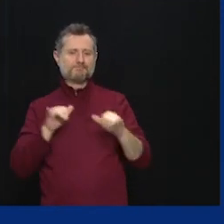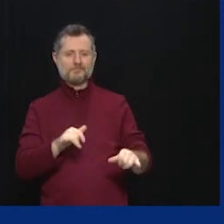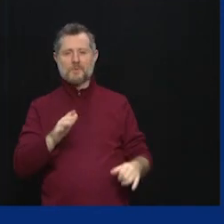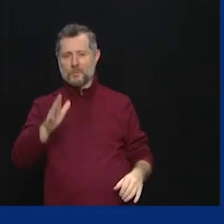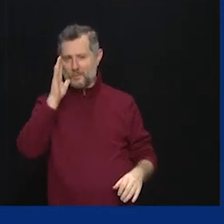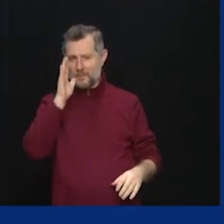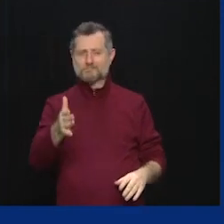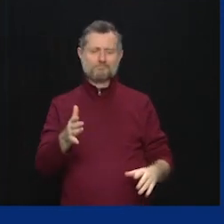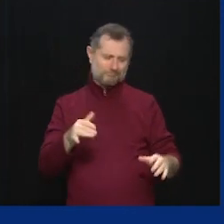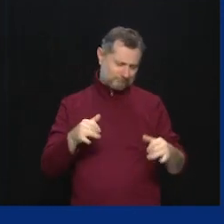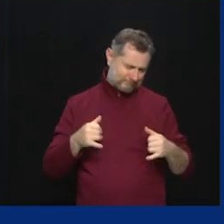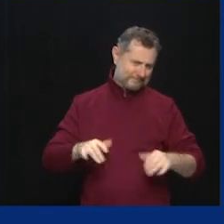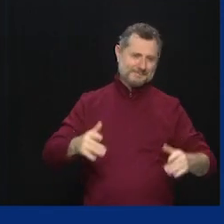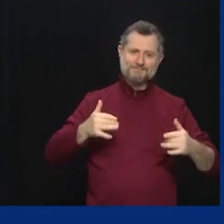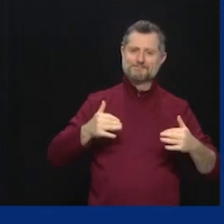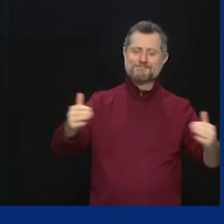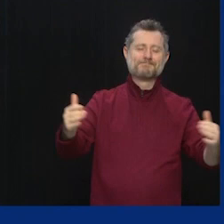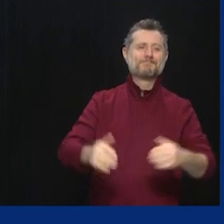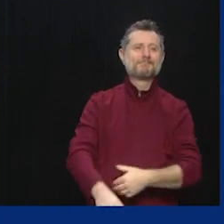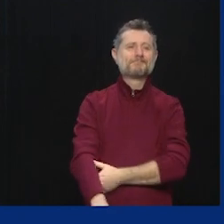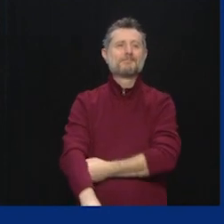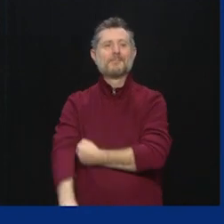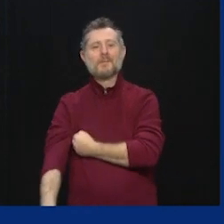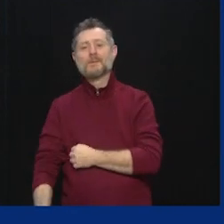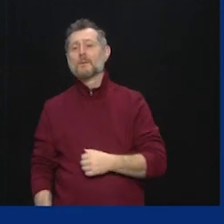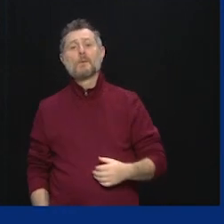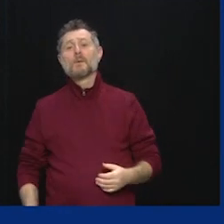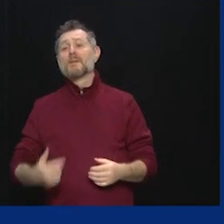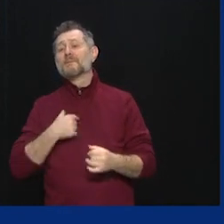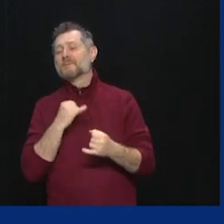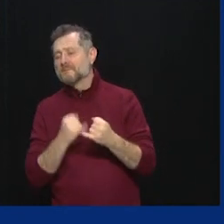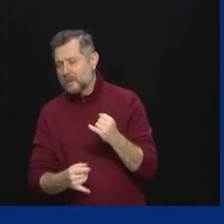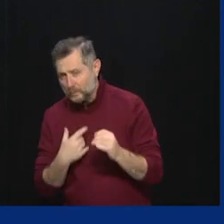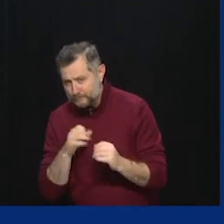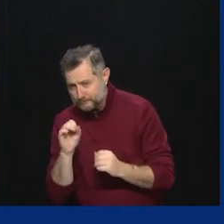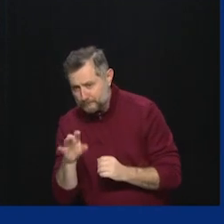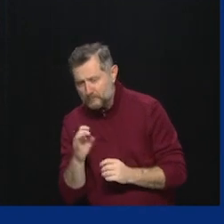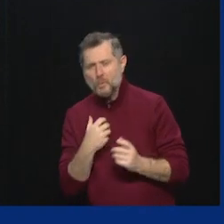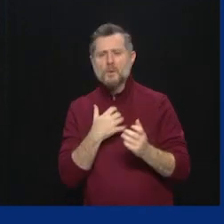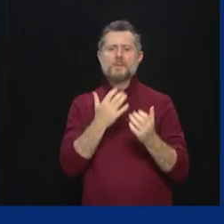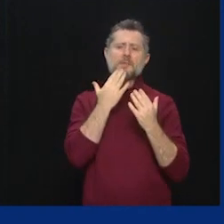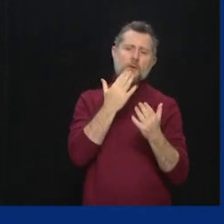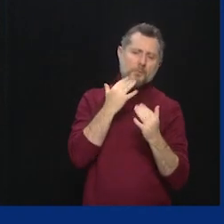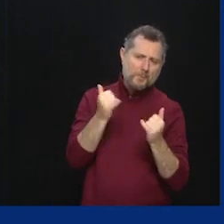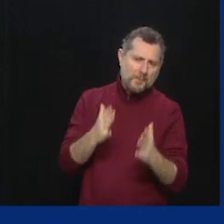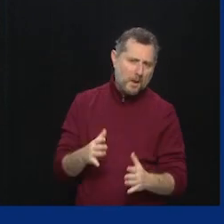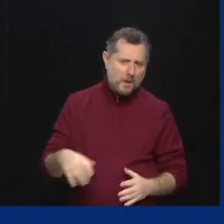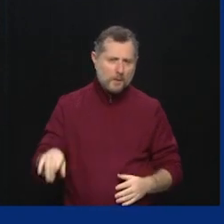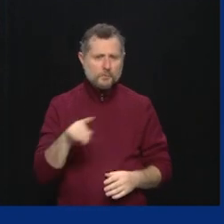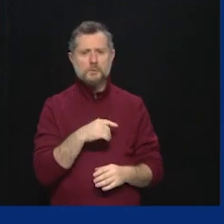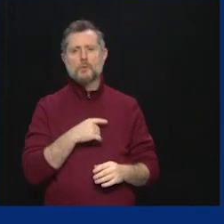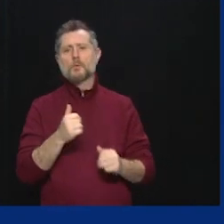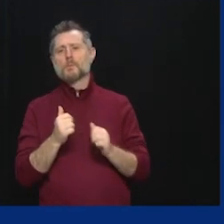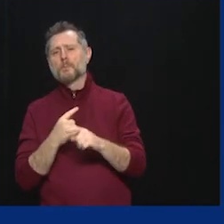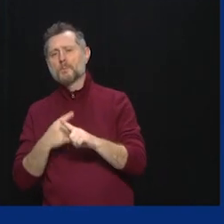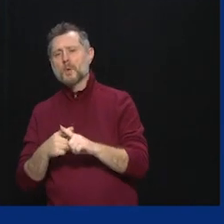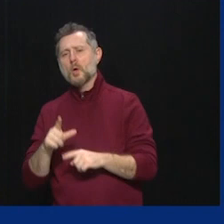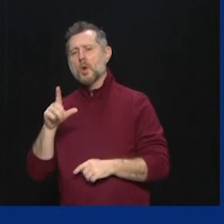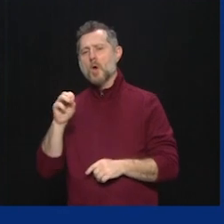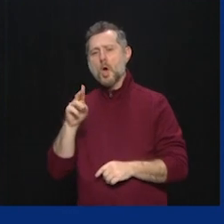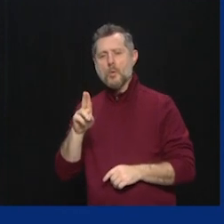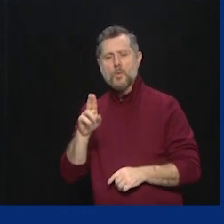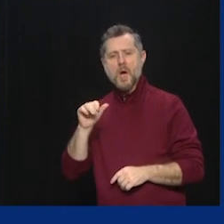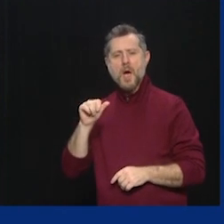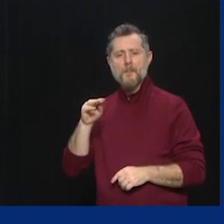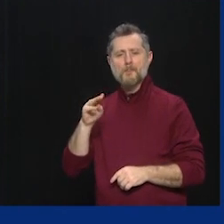I do have to thank the Islander players and Lou Lamoriello, because starting with 13 games